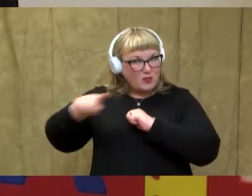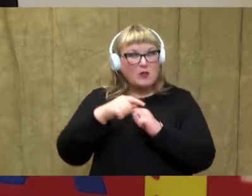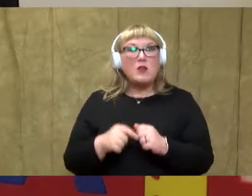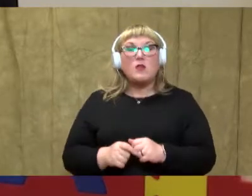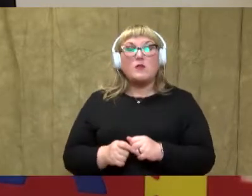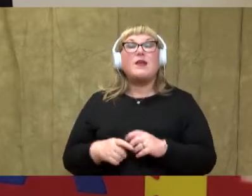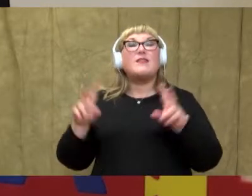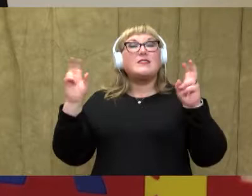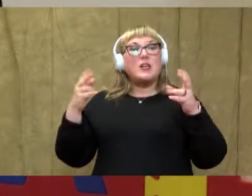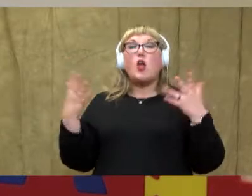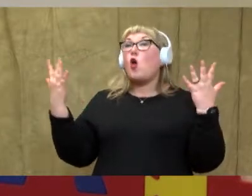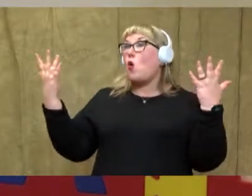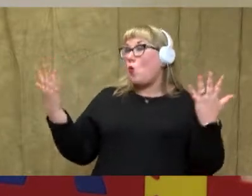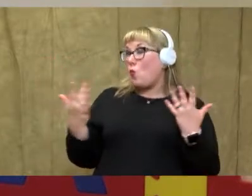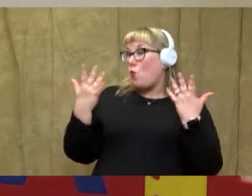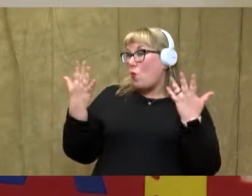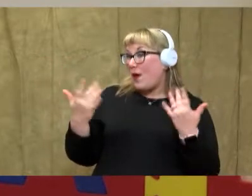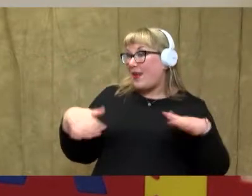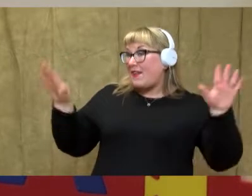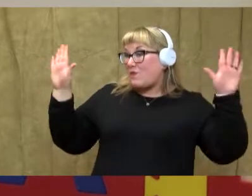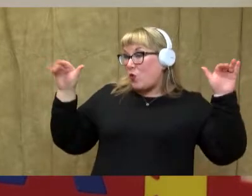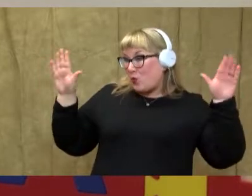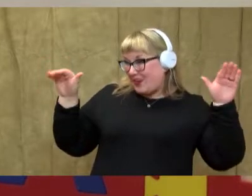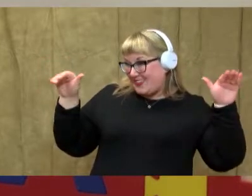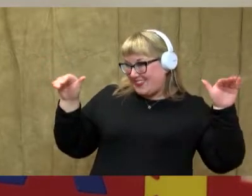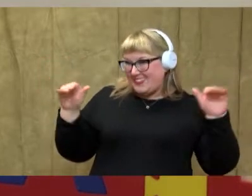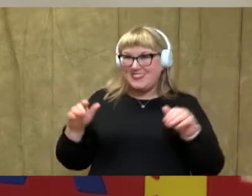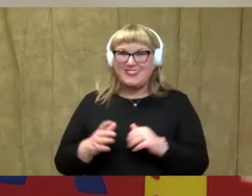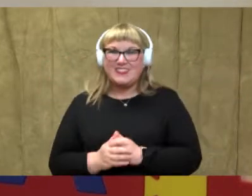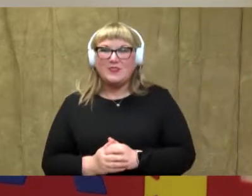is Waiting for Wings.